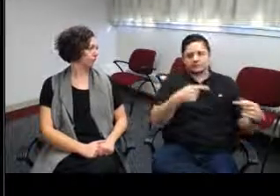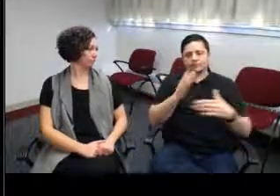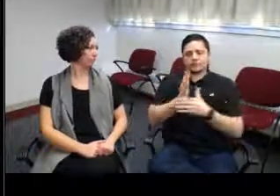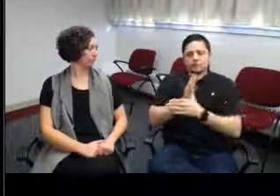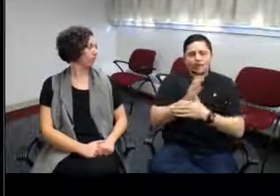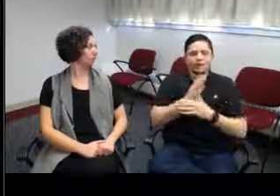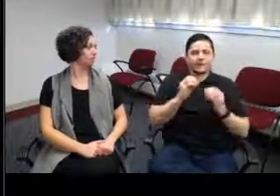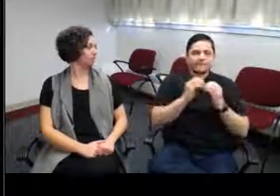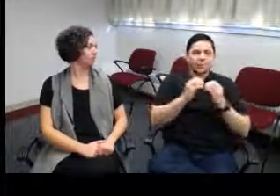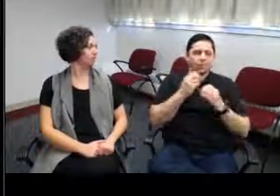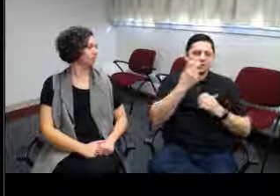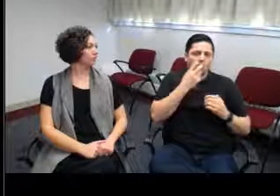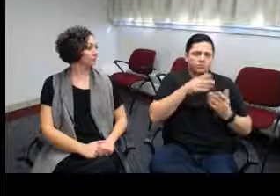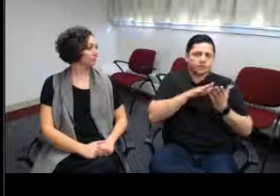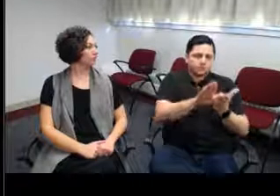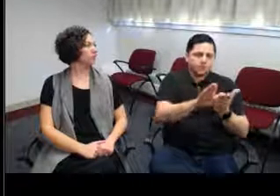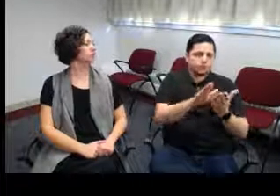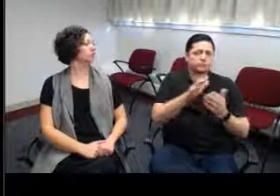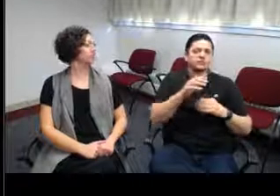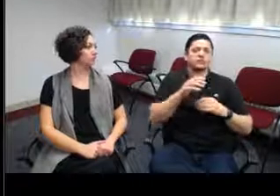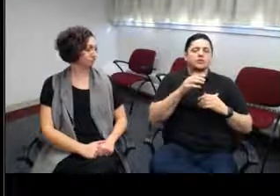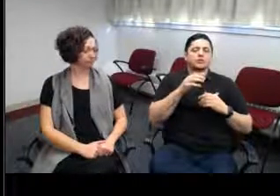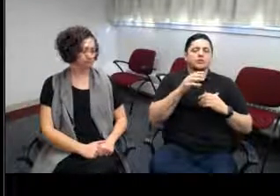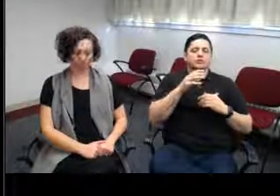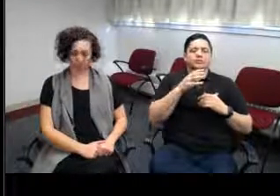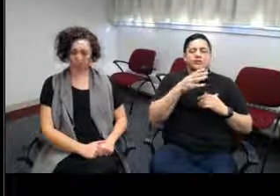who use American Sign Language, and there has